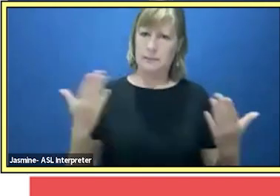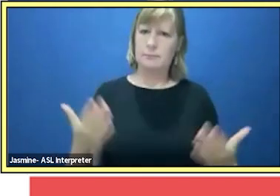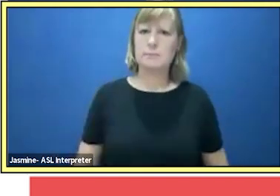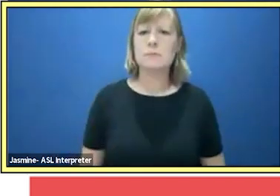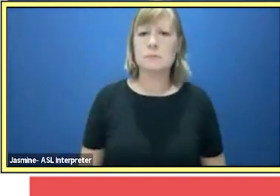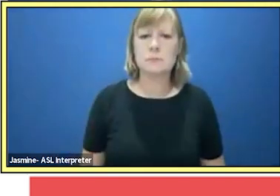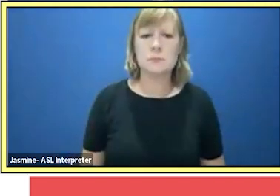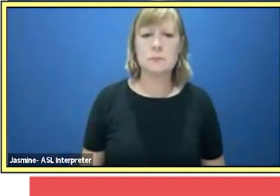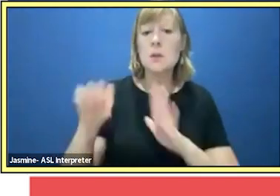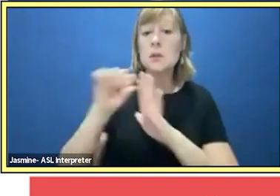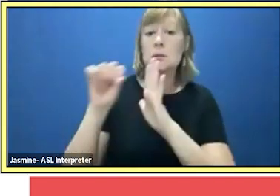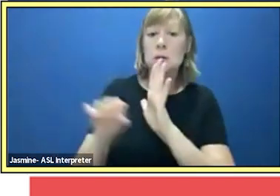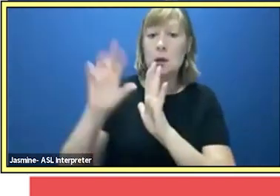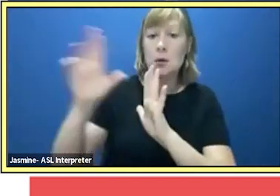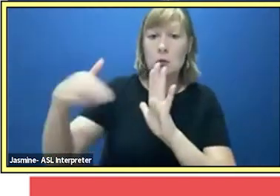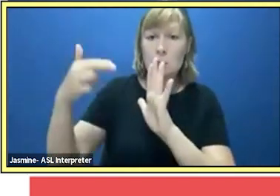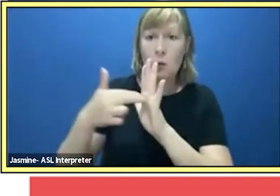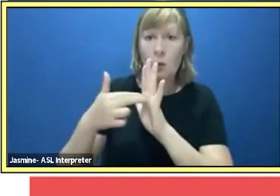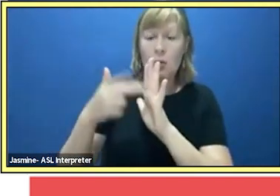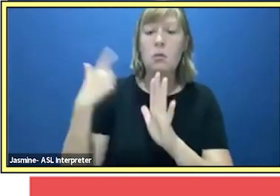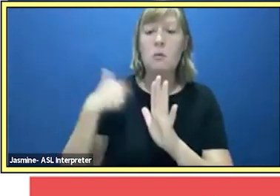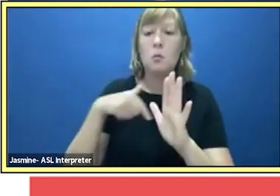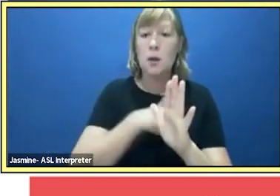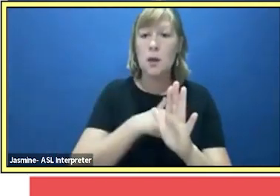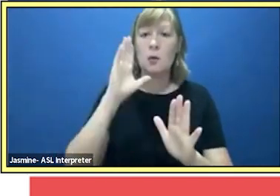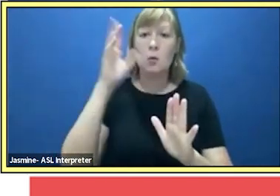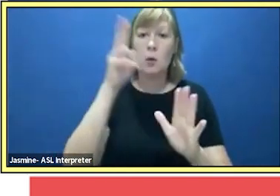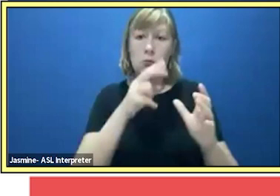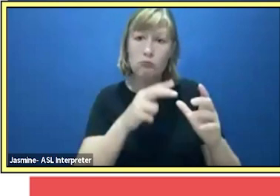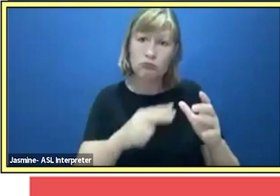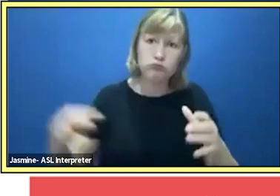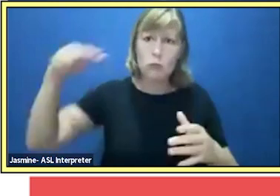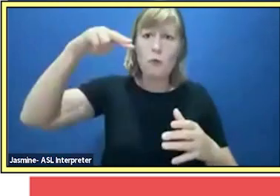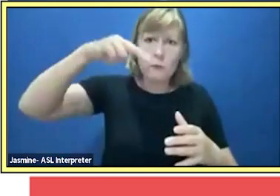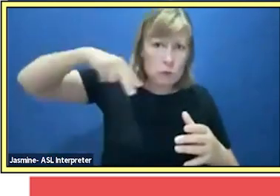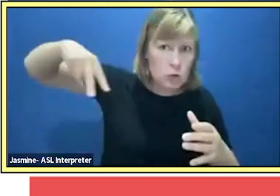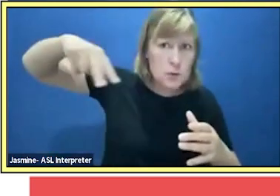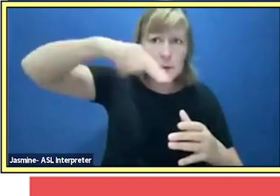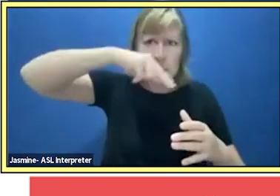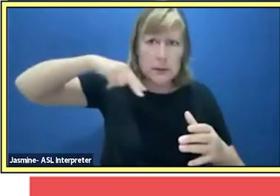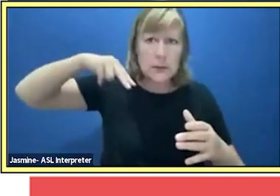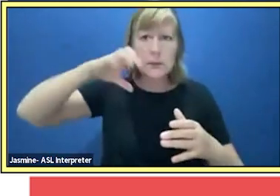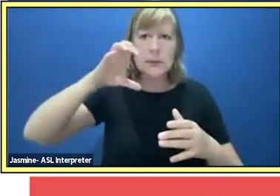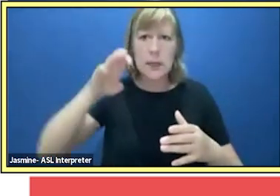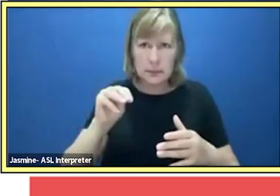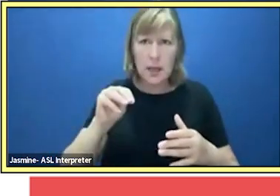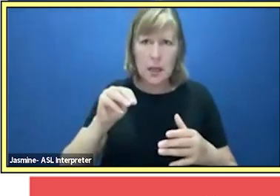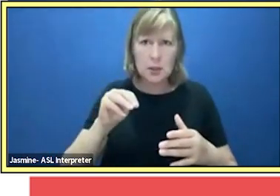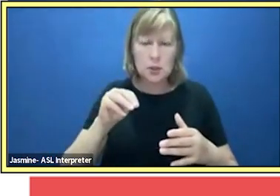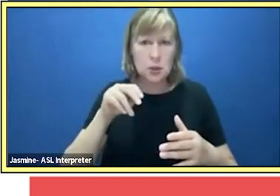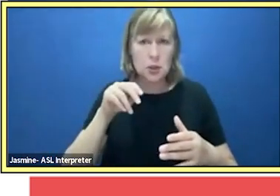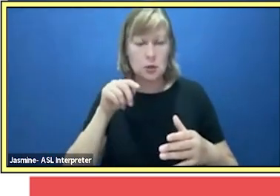So the state's role is that we are going to oversee case management and make sure that they are doing all the things that we